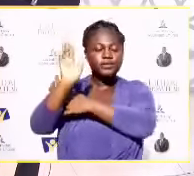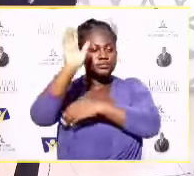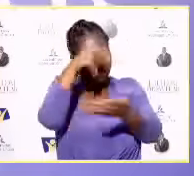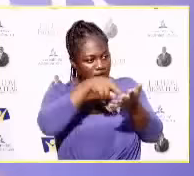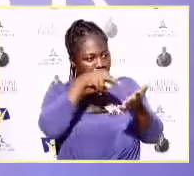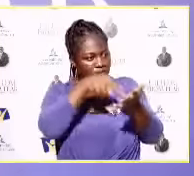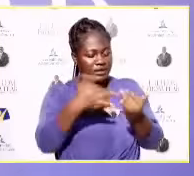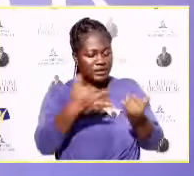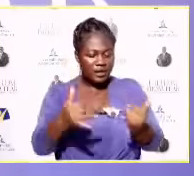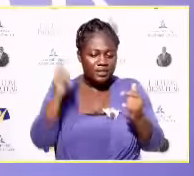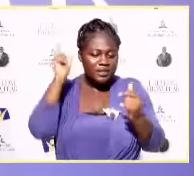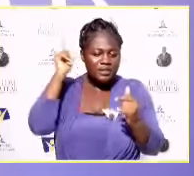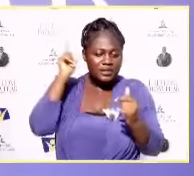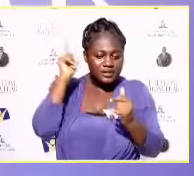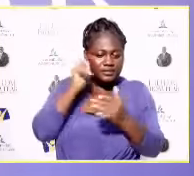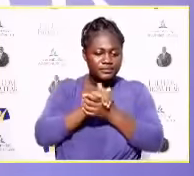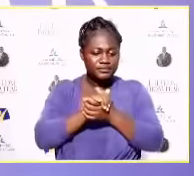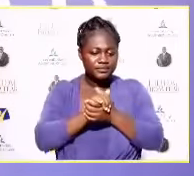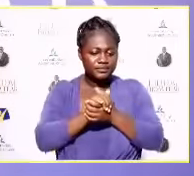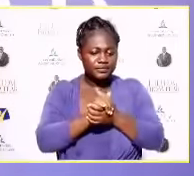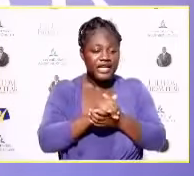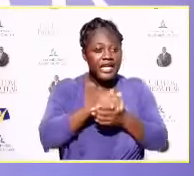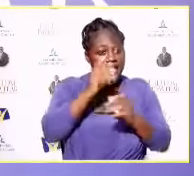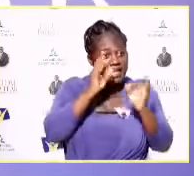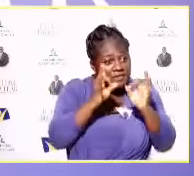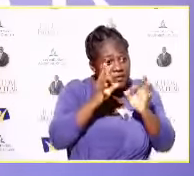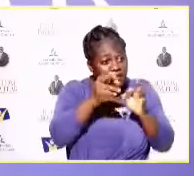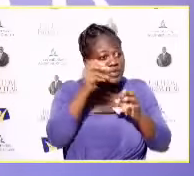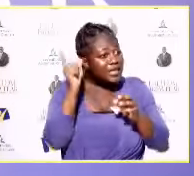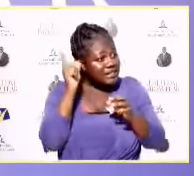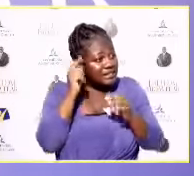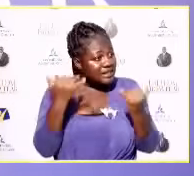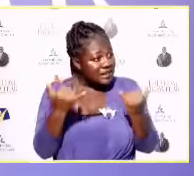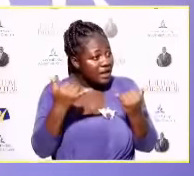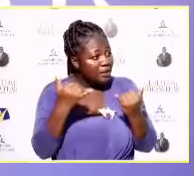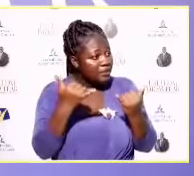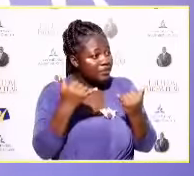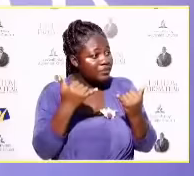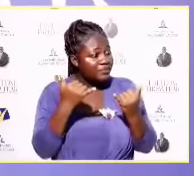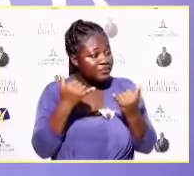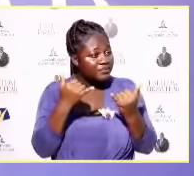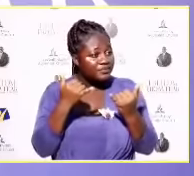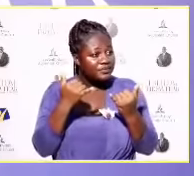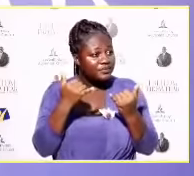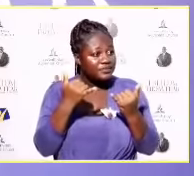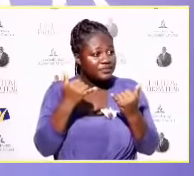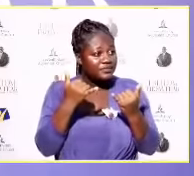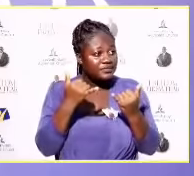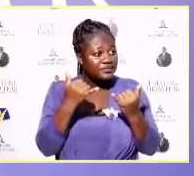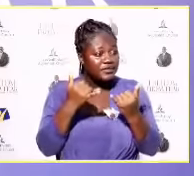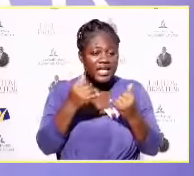Nafitimi. There's someone listening to me. Be a ha, O Timmy. You